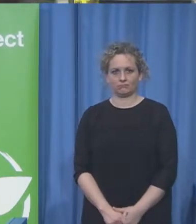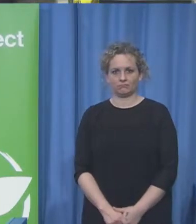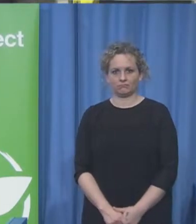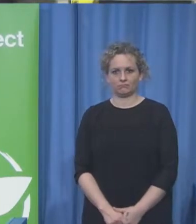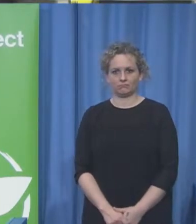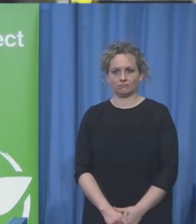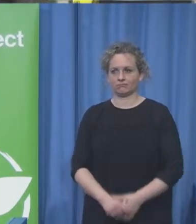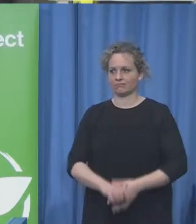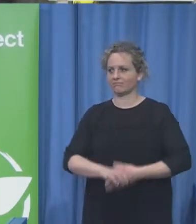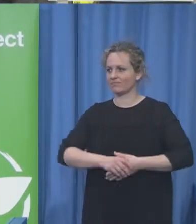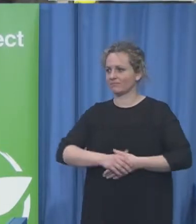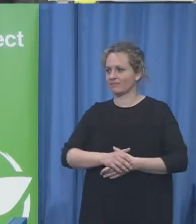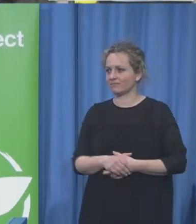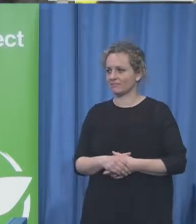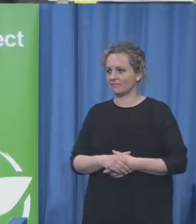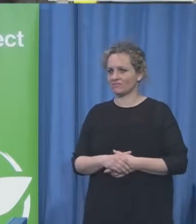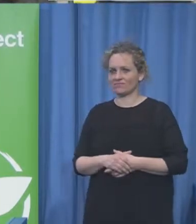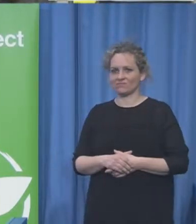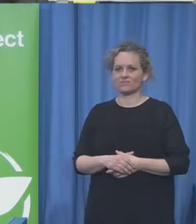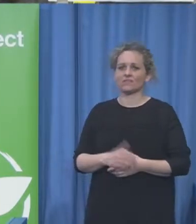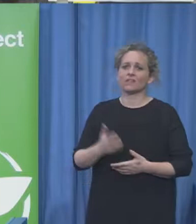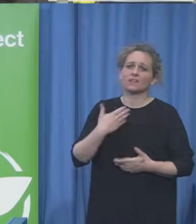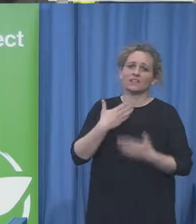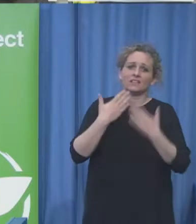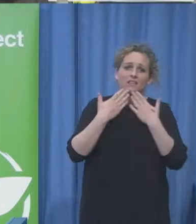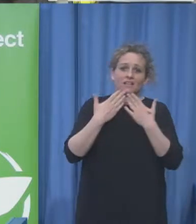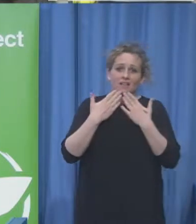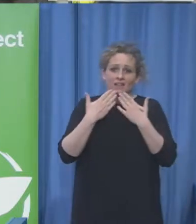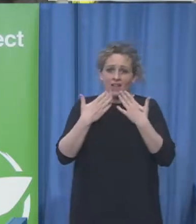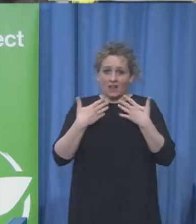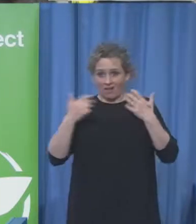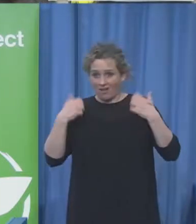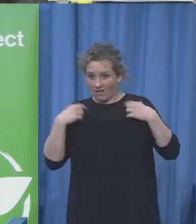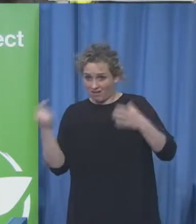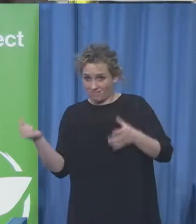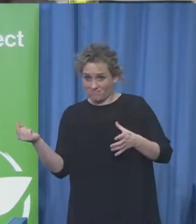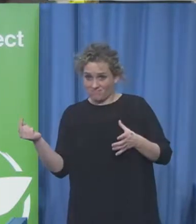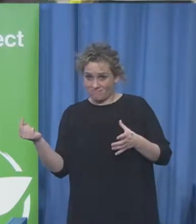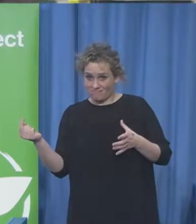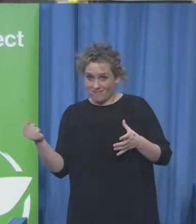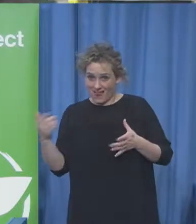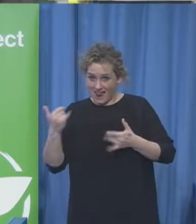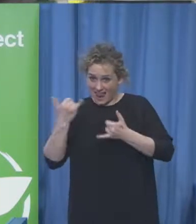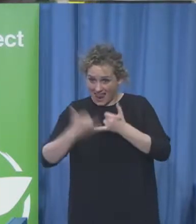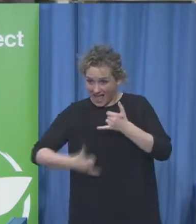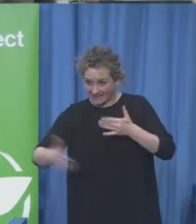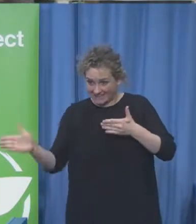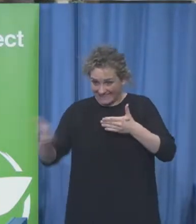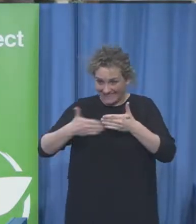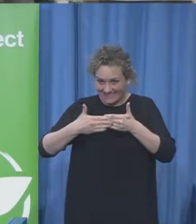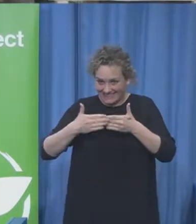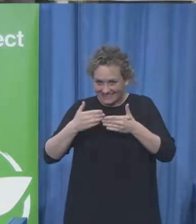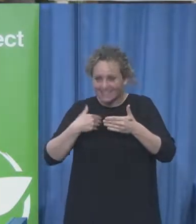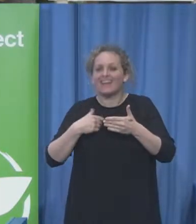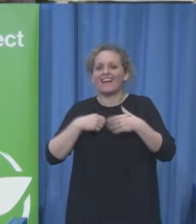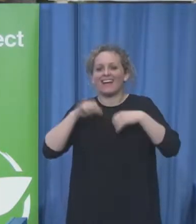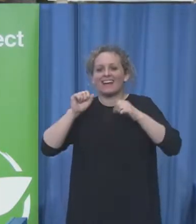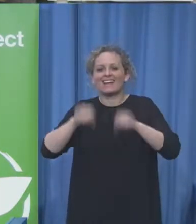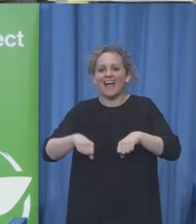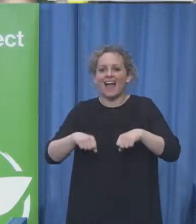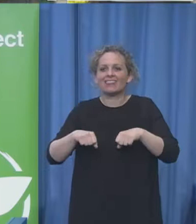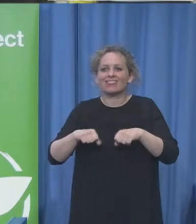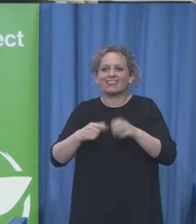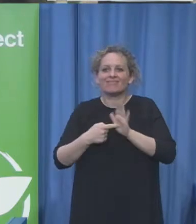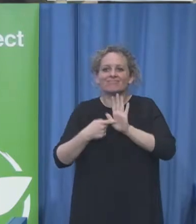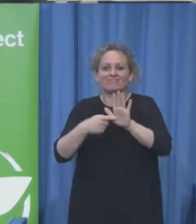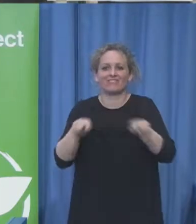Thank you all for having me join you at this closing session as we look ahead, we look to the future. We've covered a